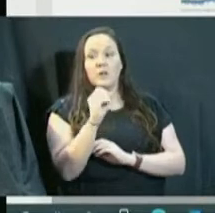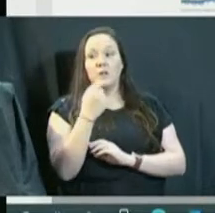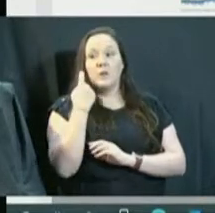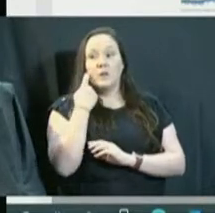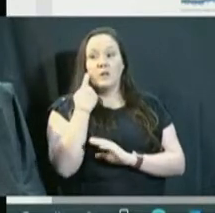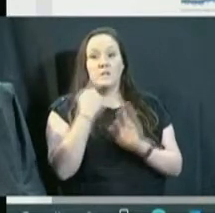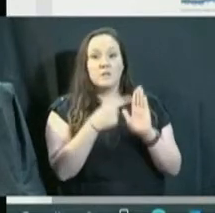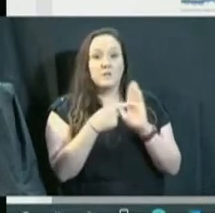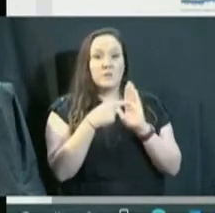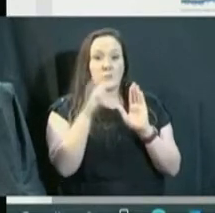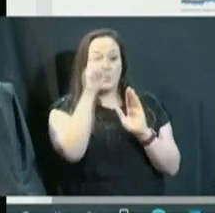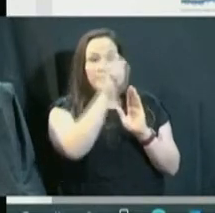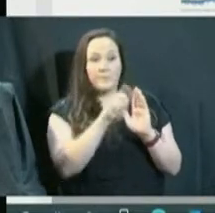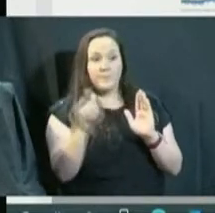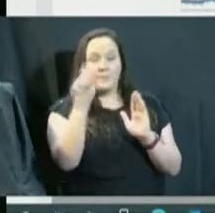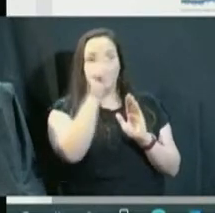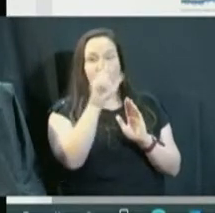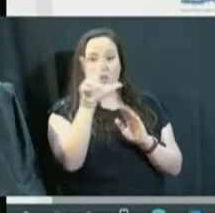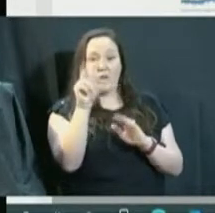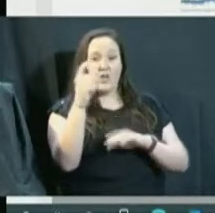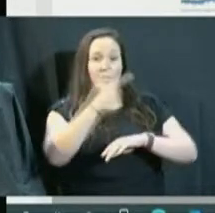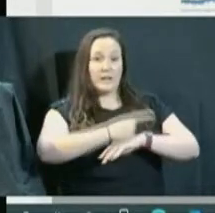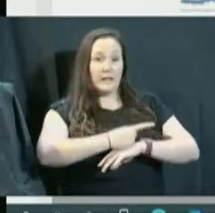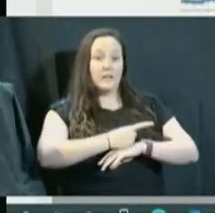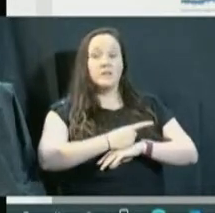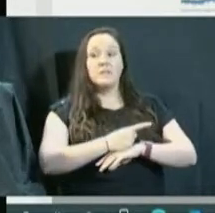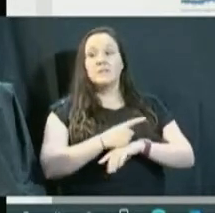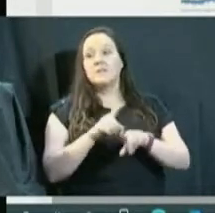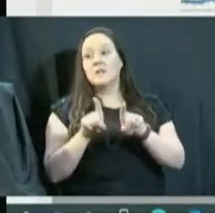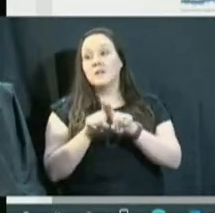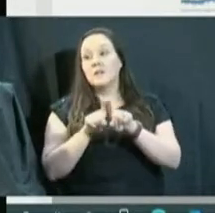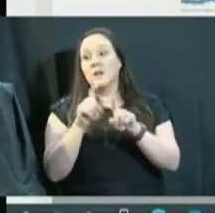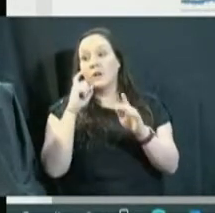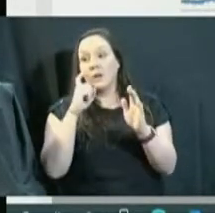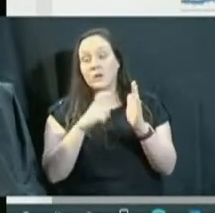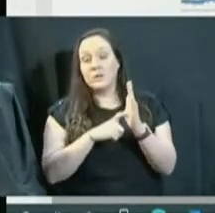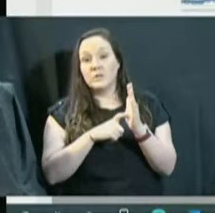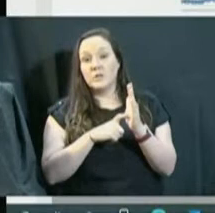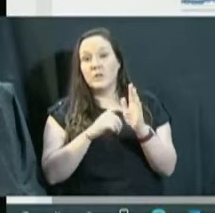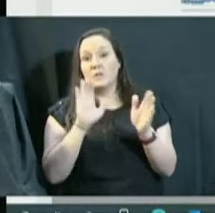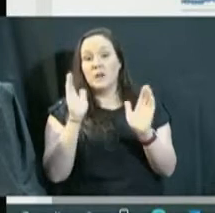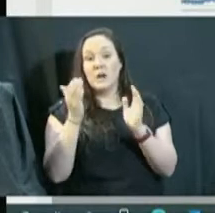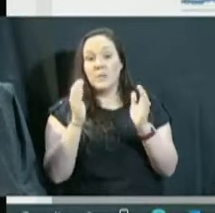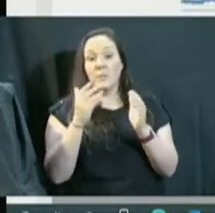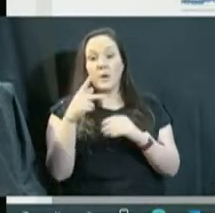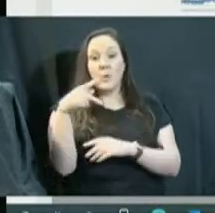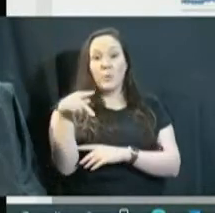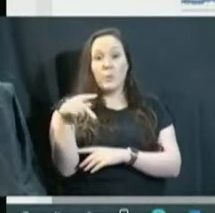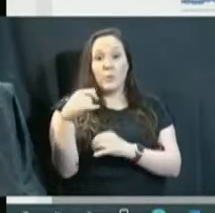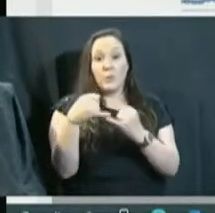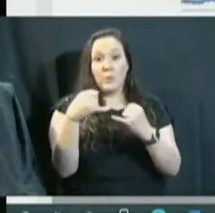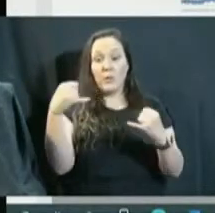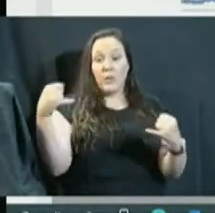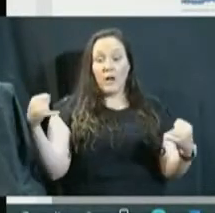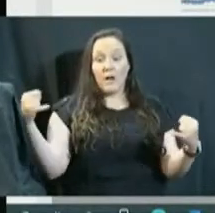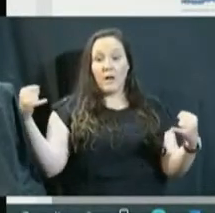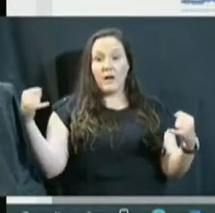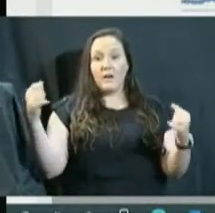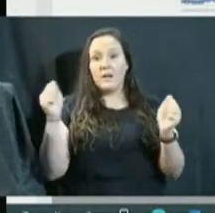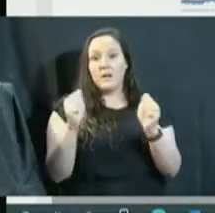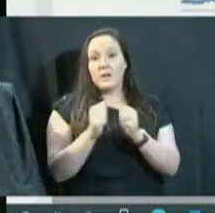you, circled a 30-day period. The other thing you notice here is if you compare the purple line to